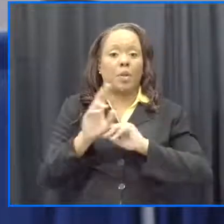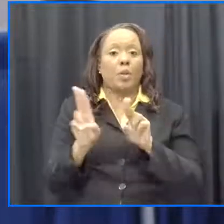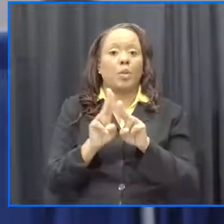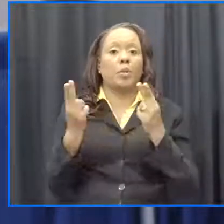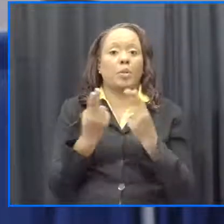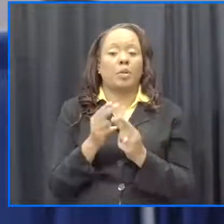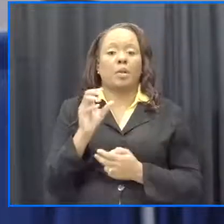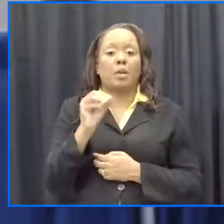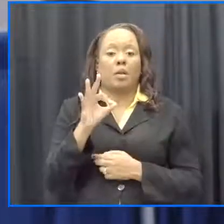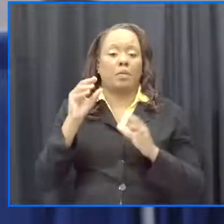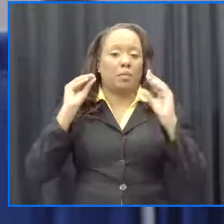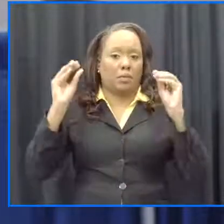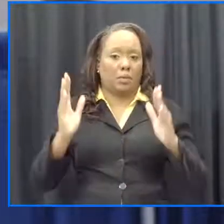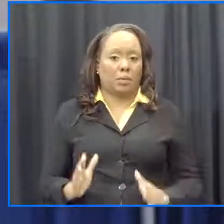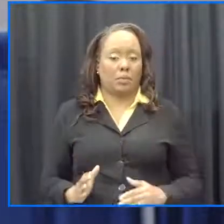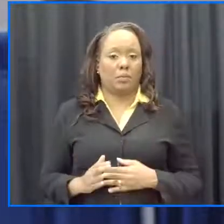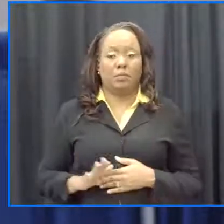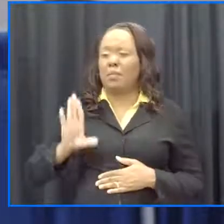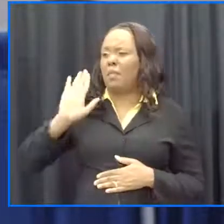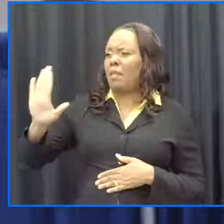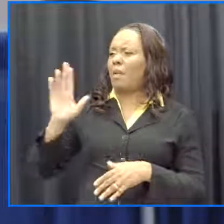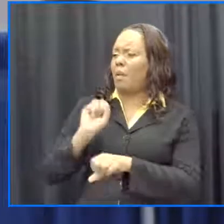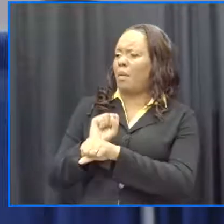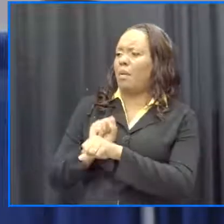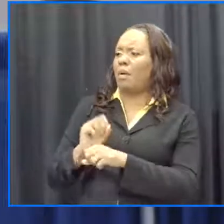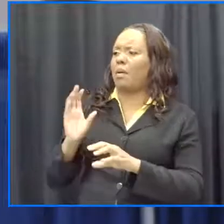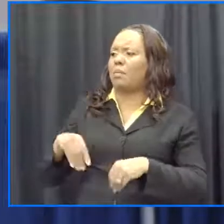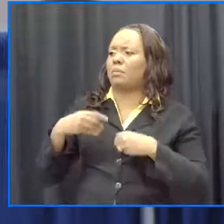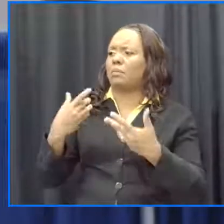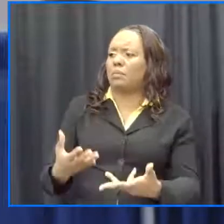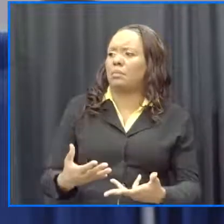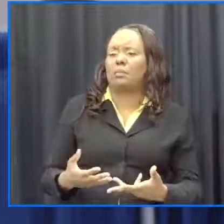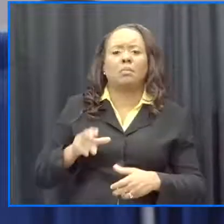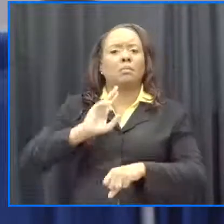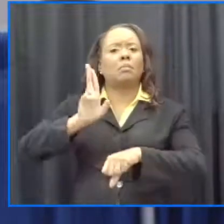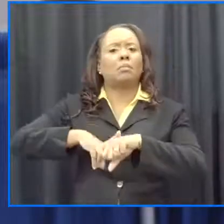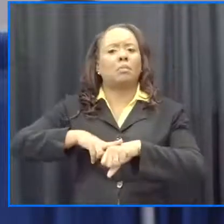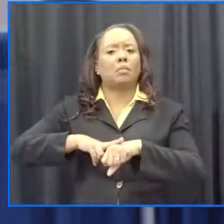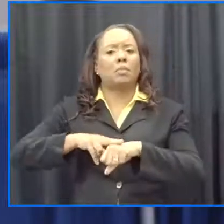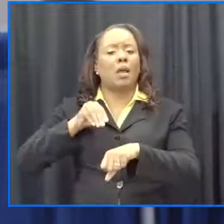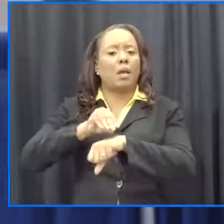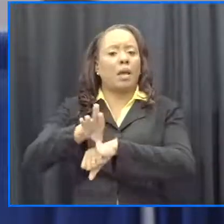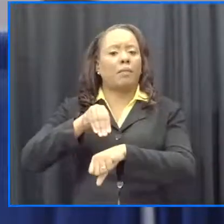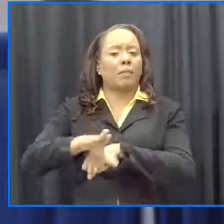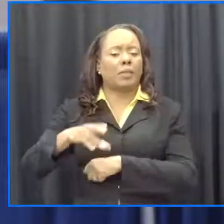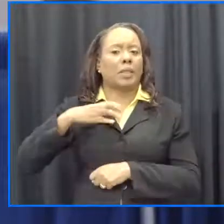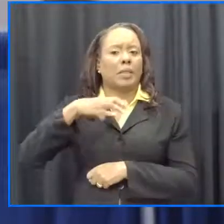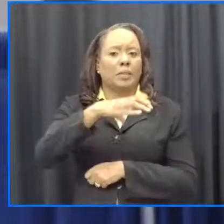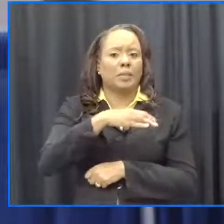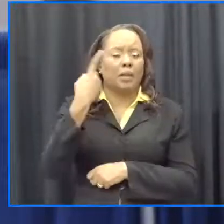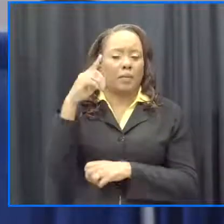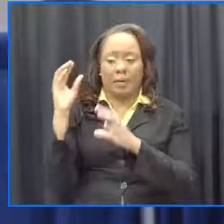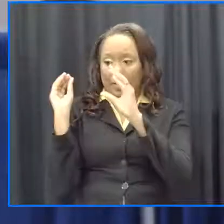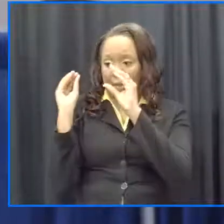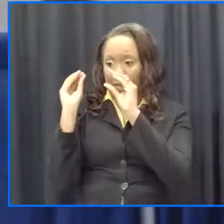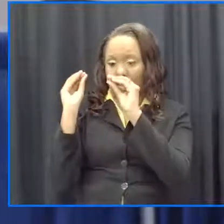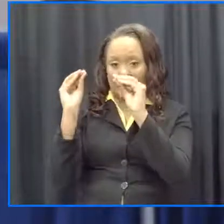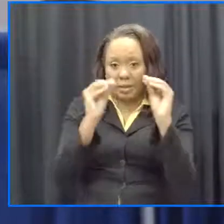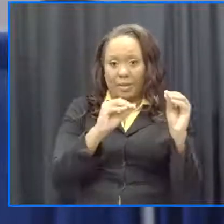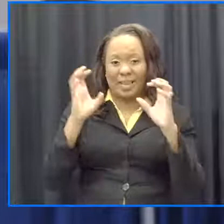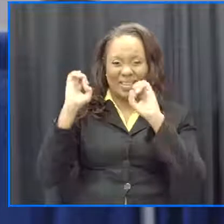of Teachers. Her work has also included her contribution as a member of the National Advisory Council